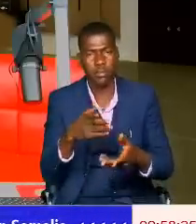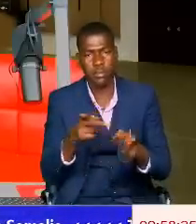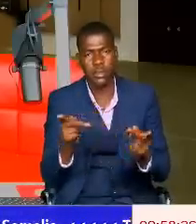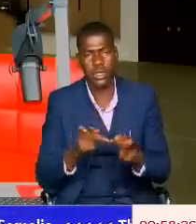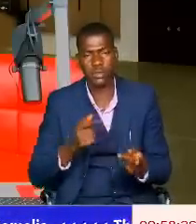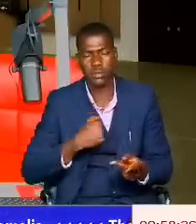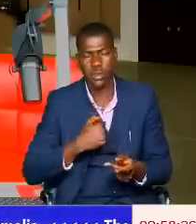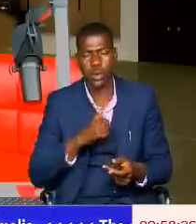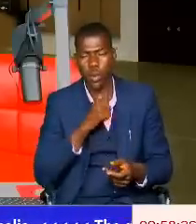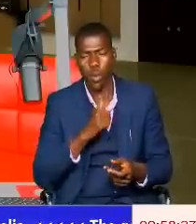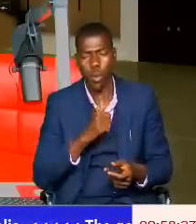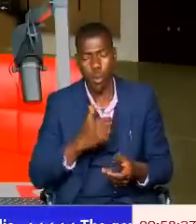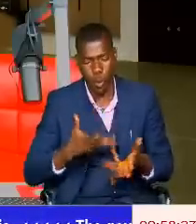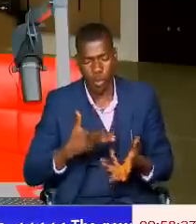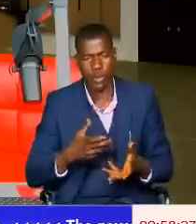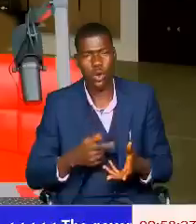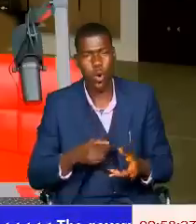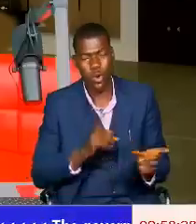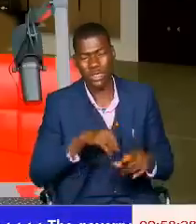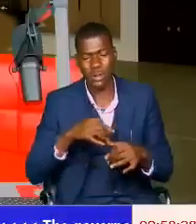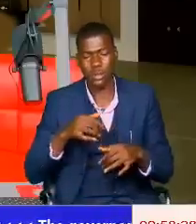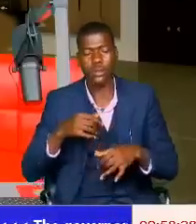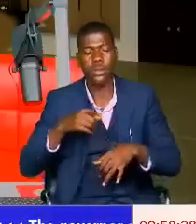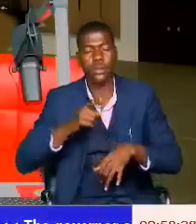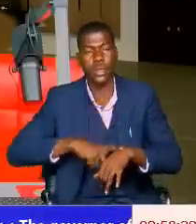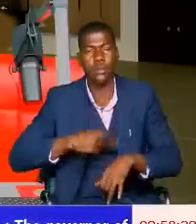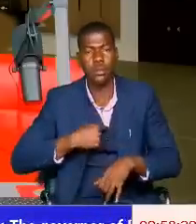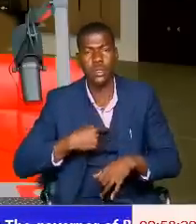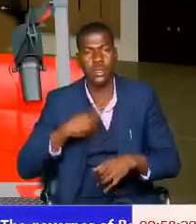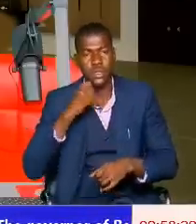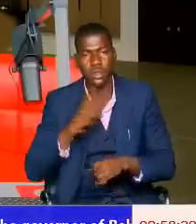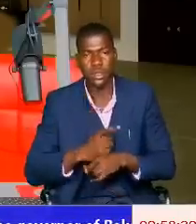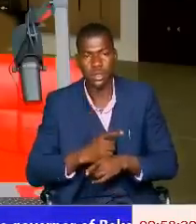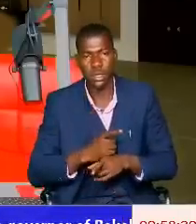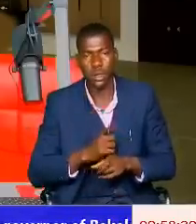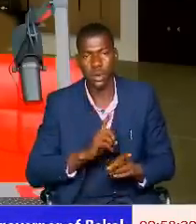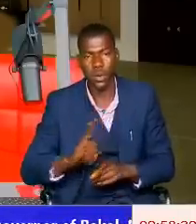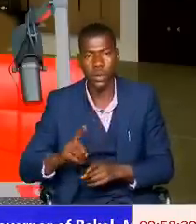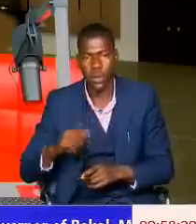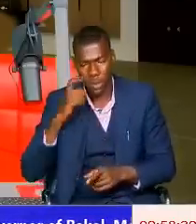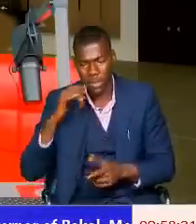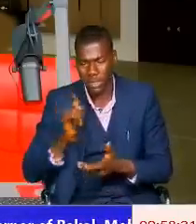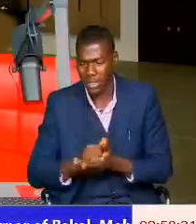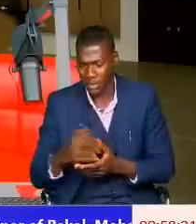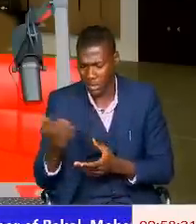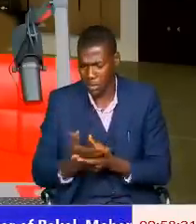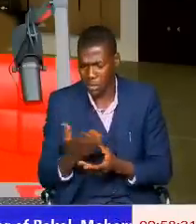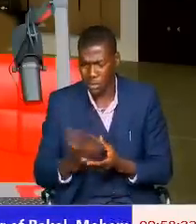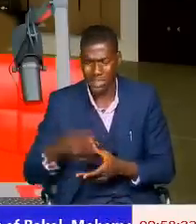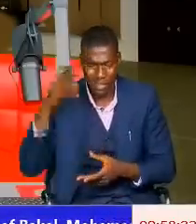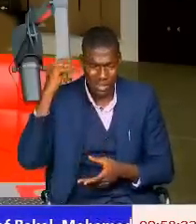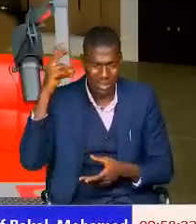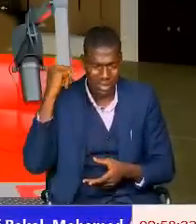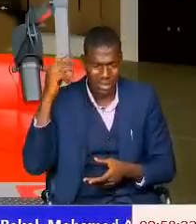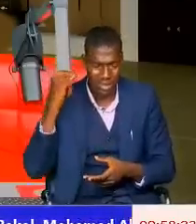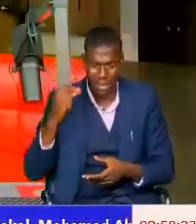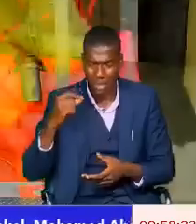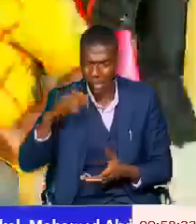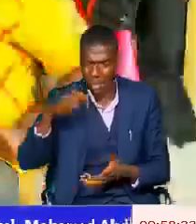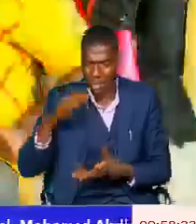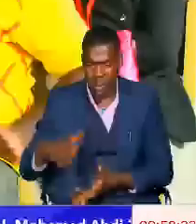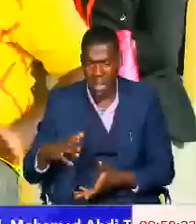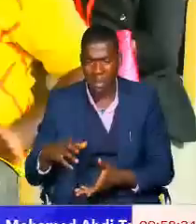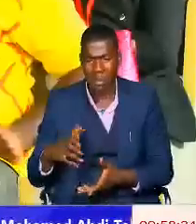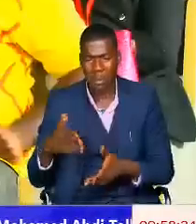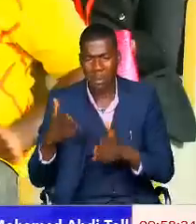the posted address. Until my sister went to their office and discovered the document has since arrived and nobody bothered to